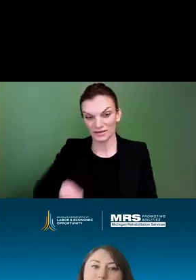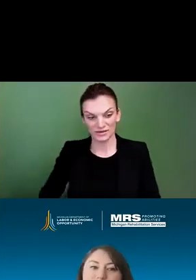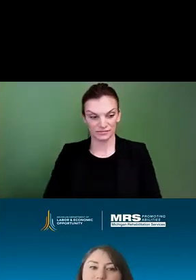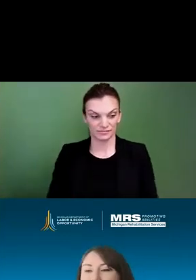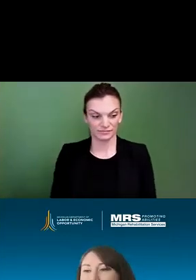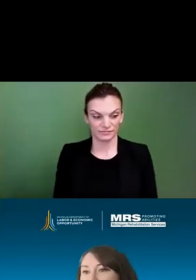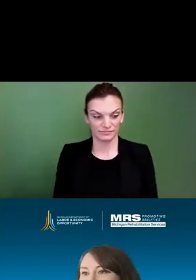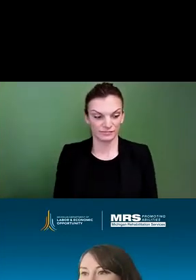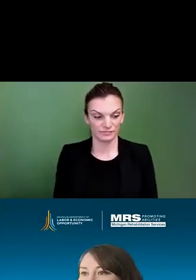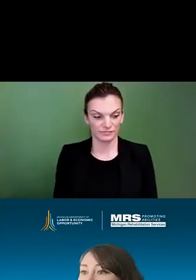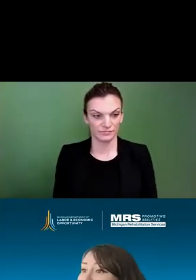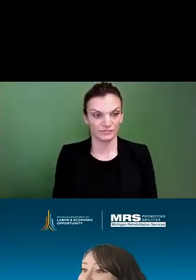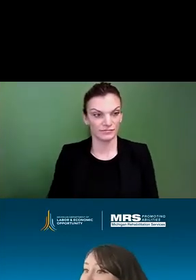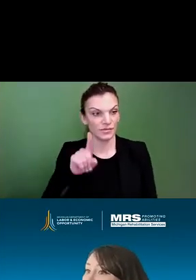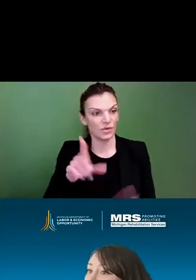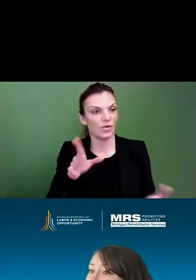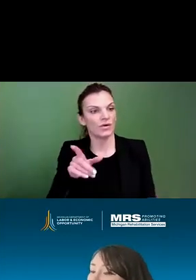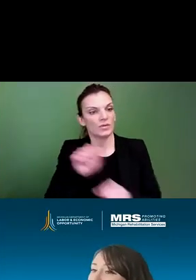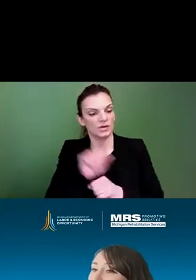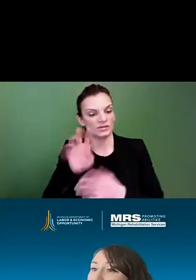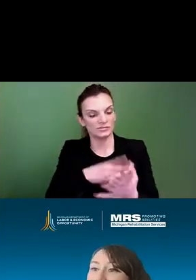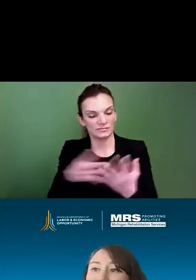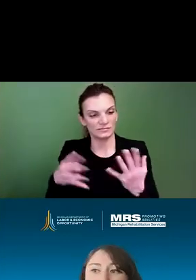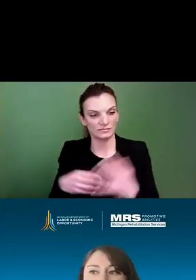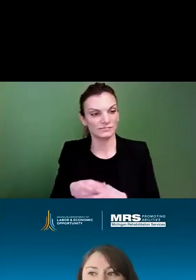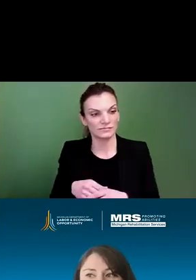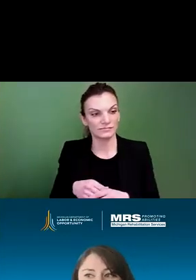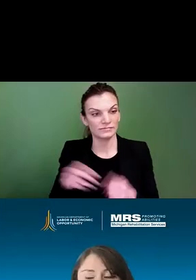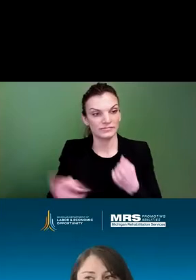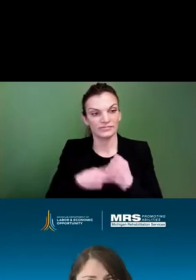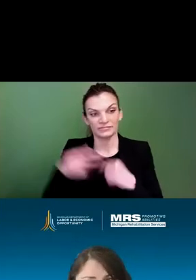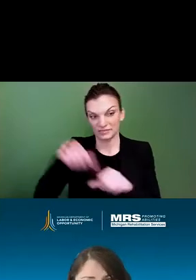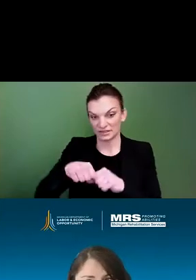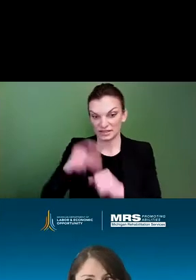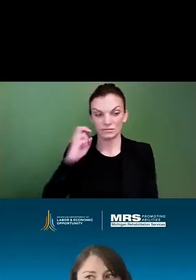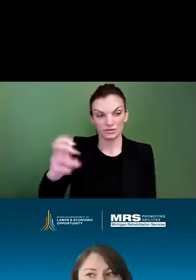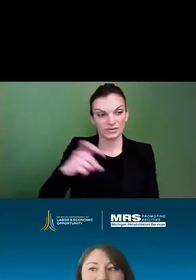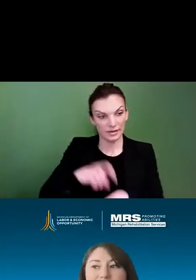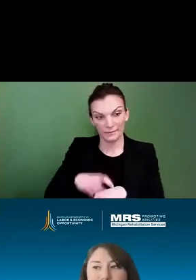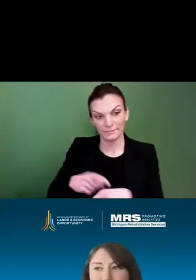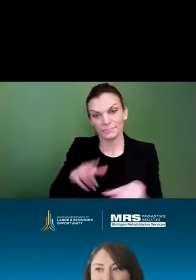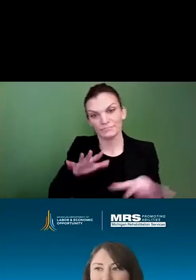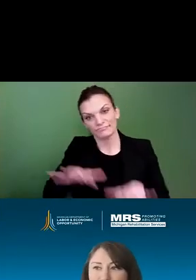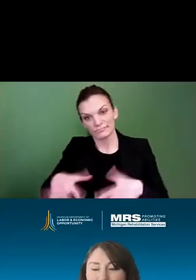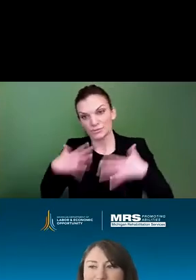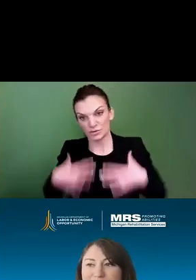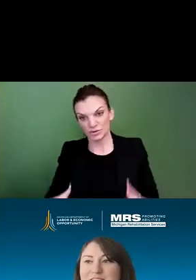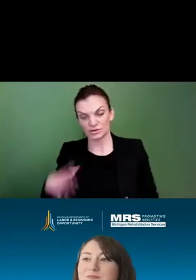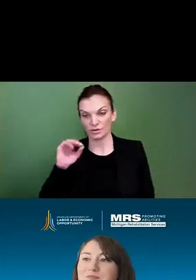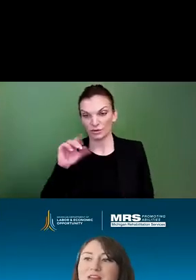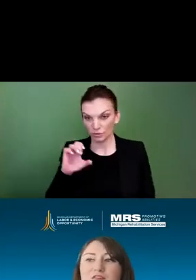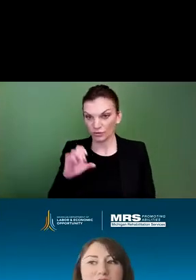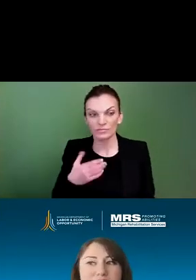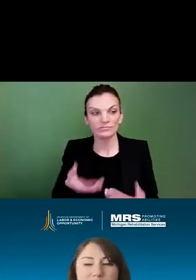your hybrid work schedule? Saving gas commute time, a relaxed dress code at home, increased